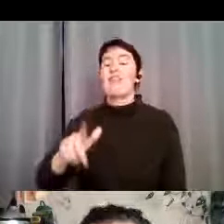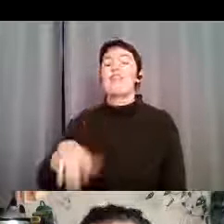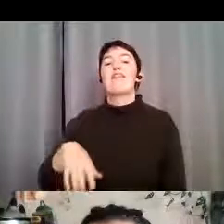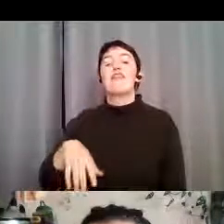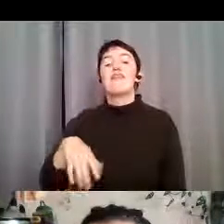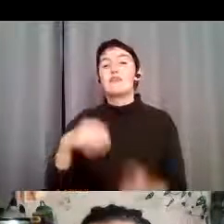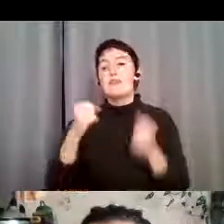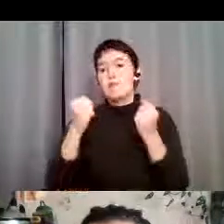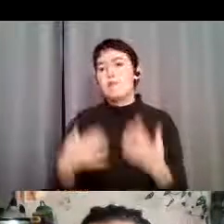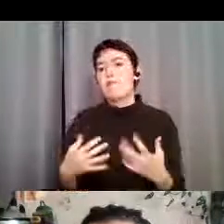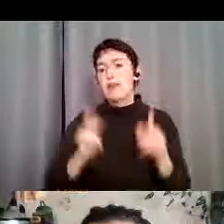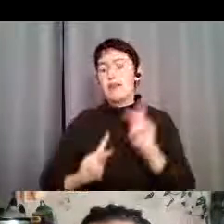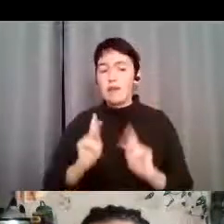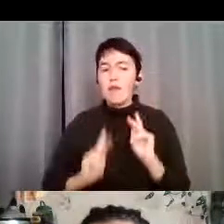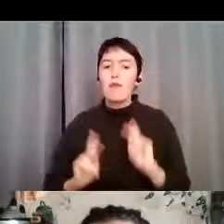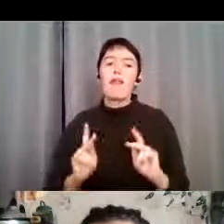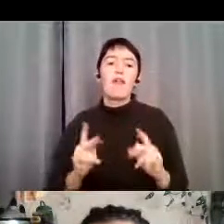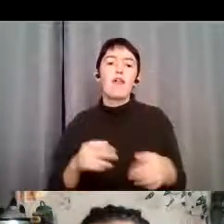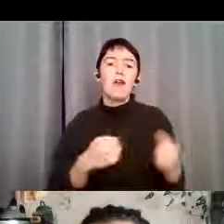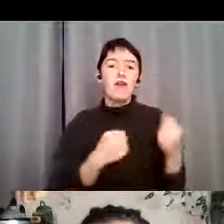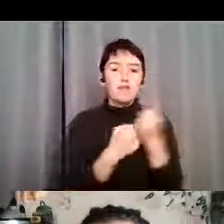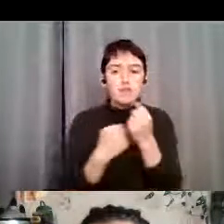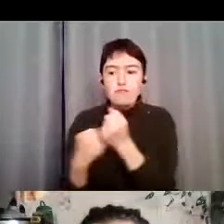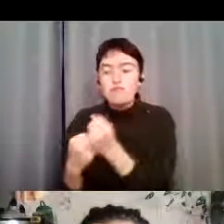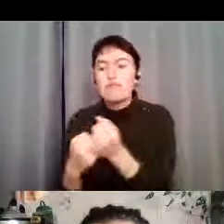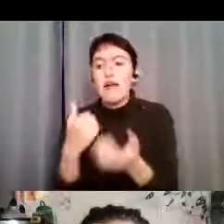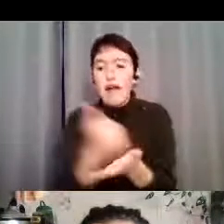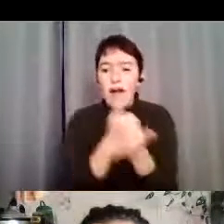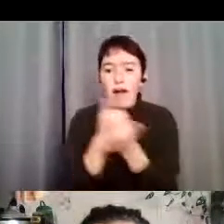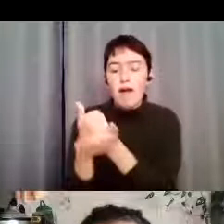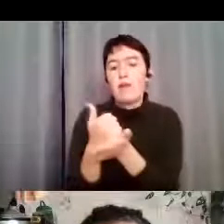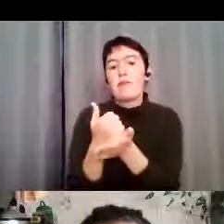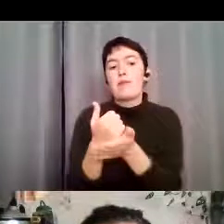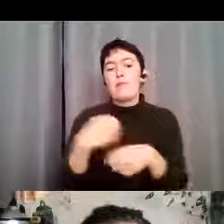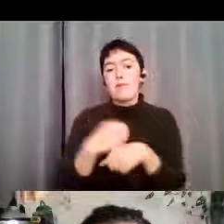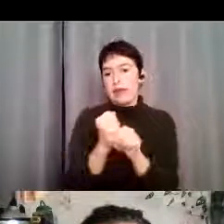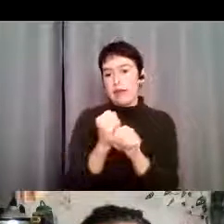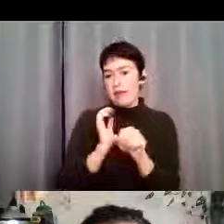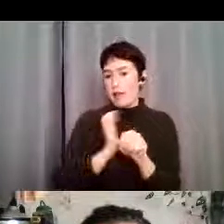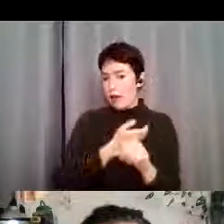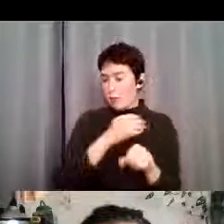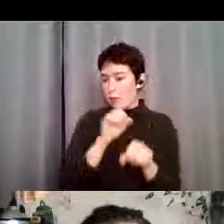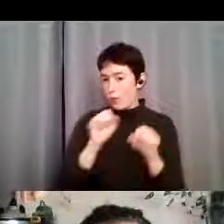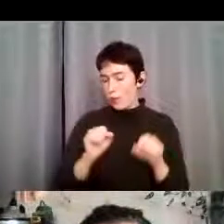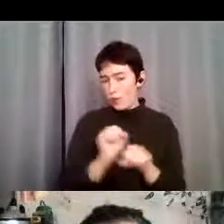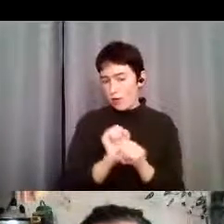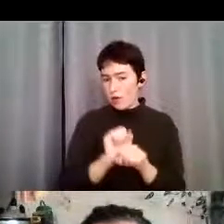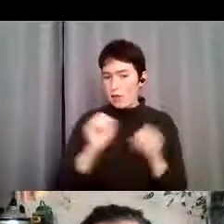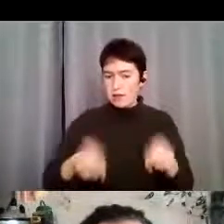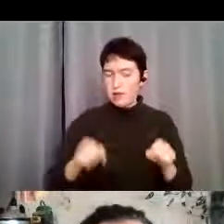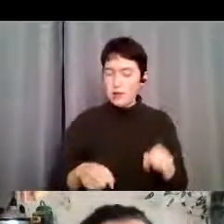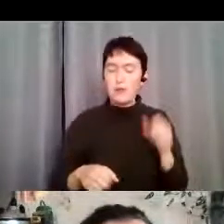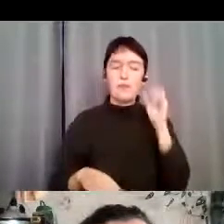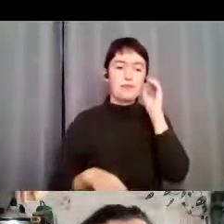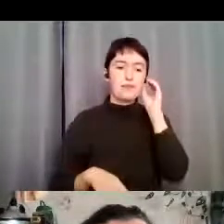folks who help make the work we do possible. So among other things, we have a whole bunch of